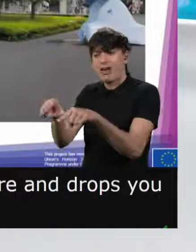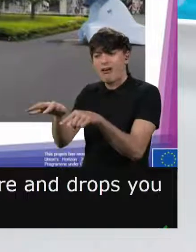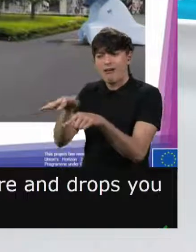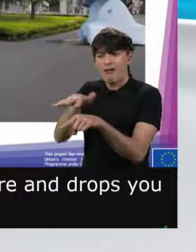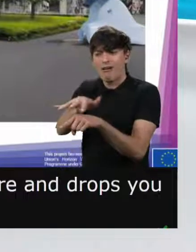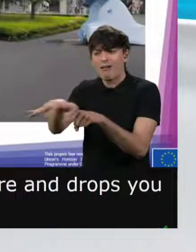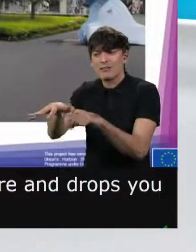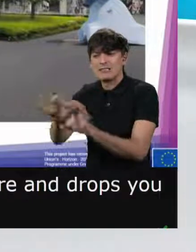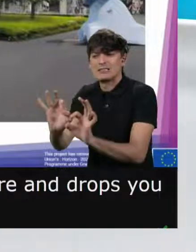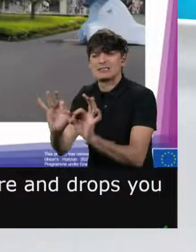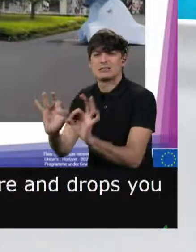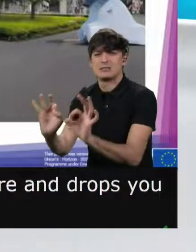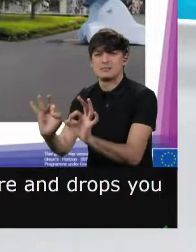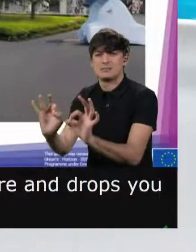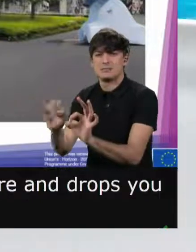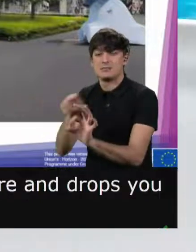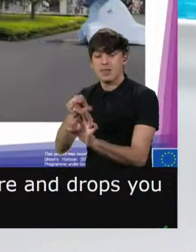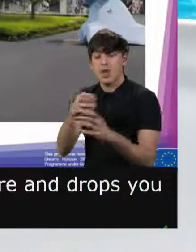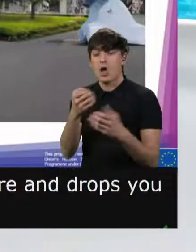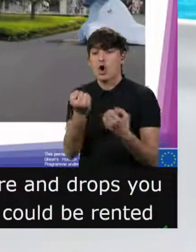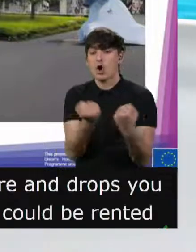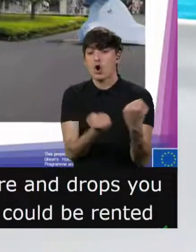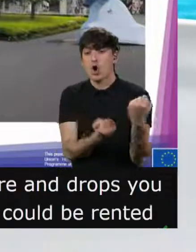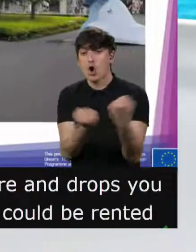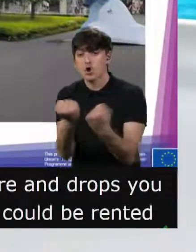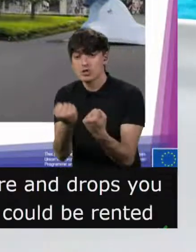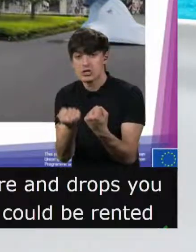driver could be rented for personal use.